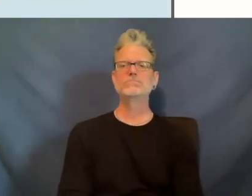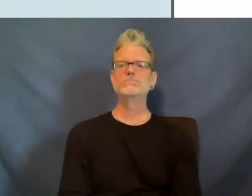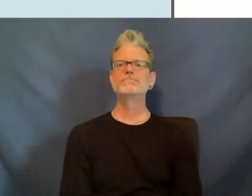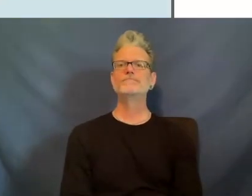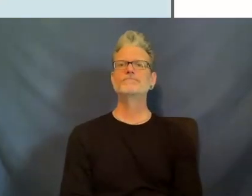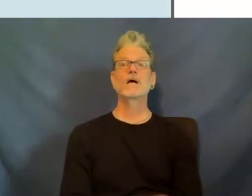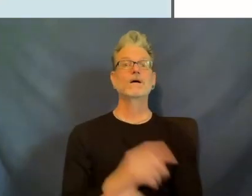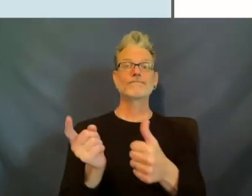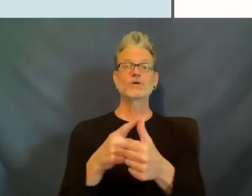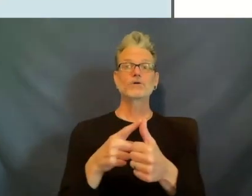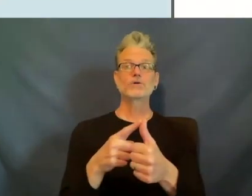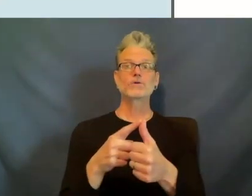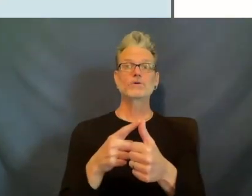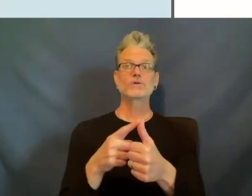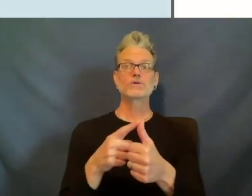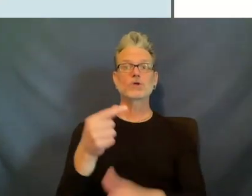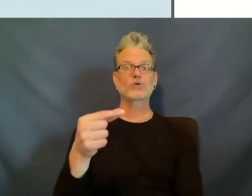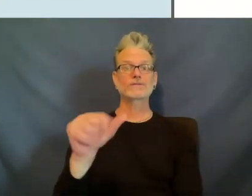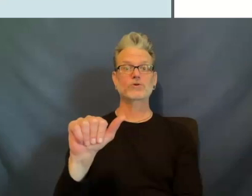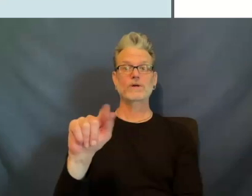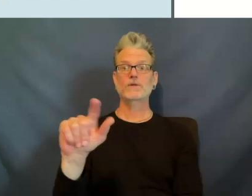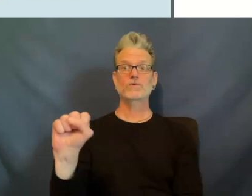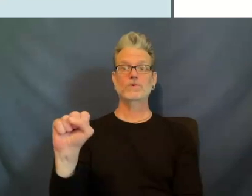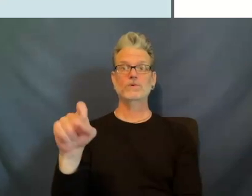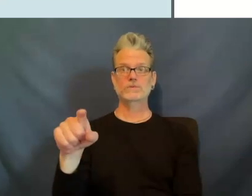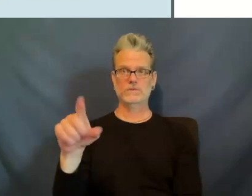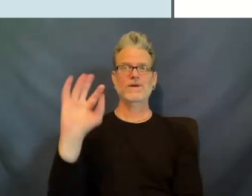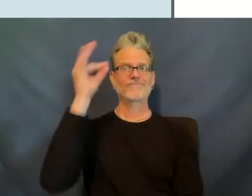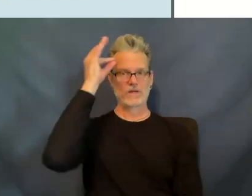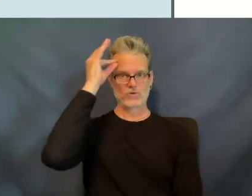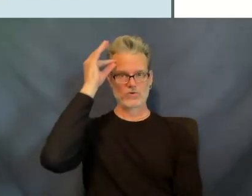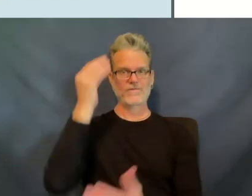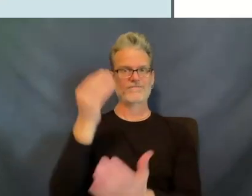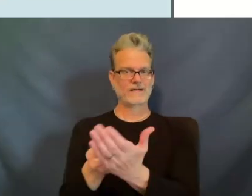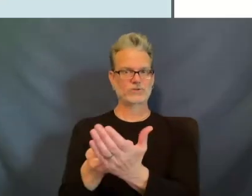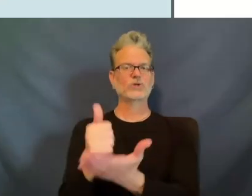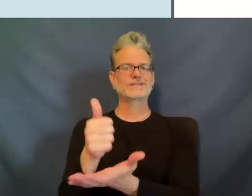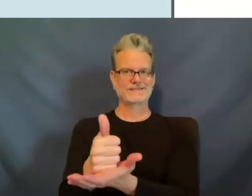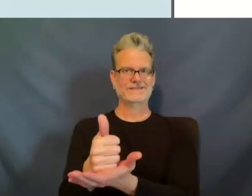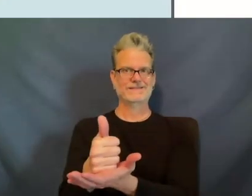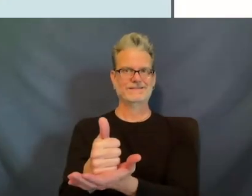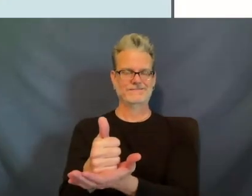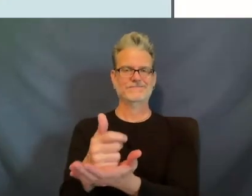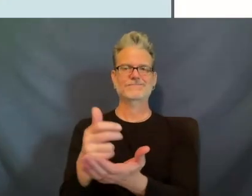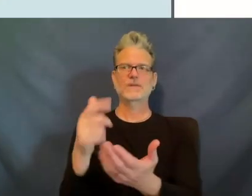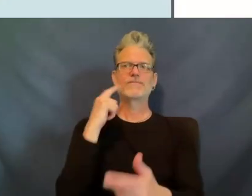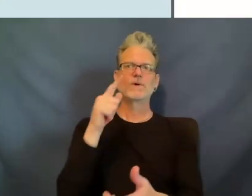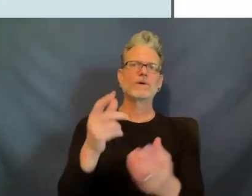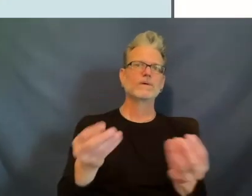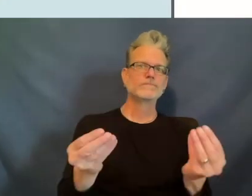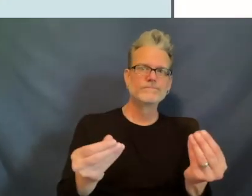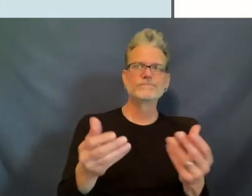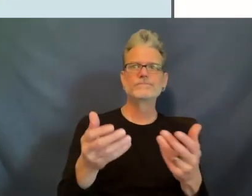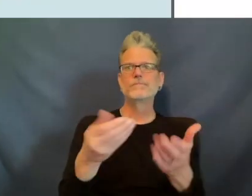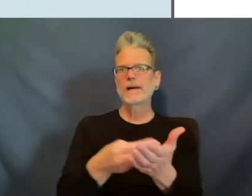first category of grants and agreements tools is federal financial assistance, which is used to transfer money, property, services, or anything of